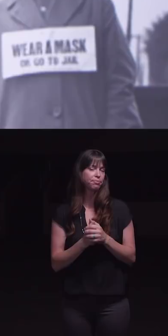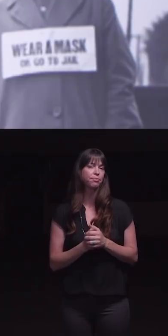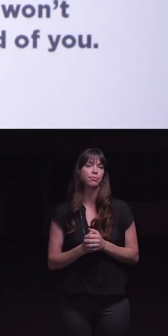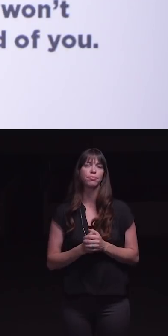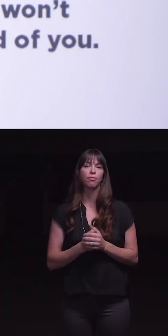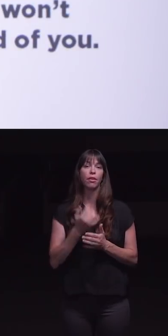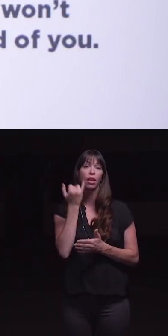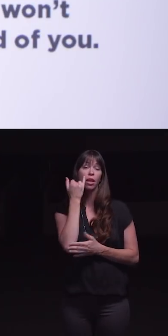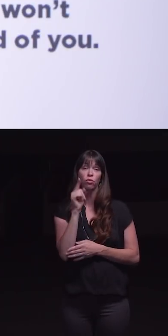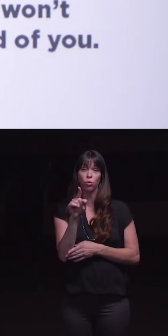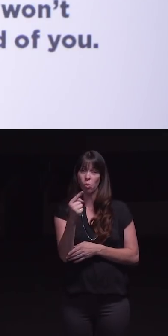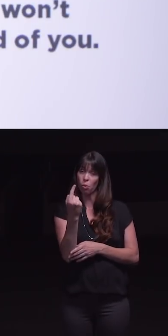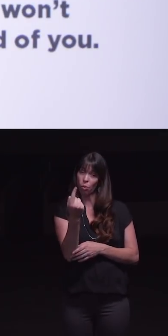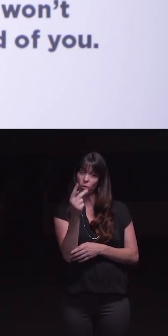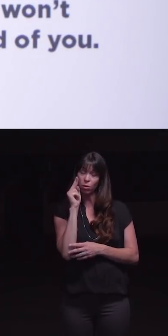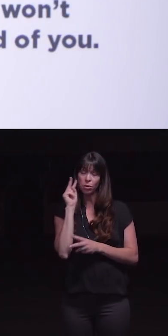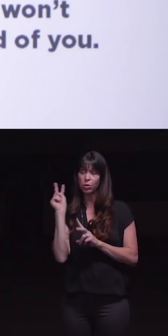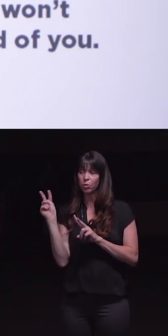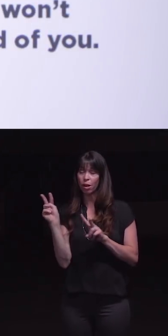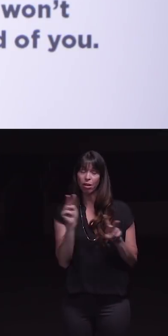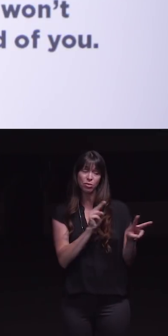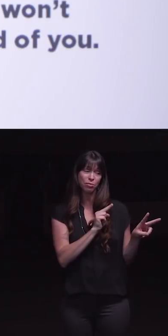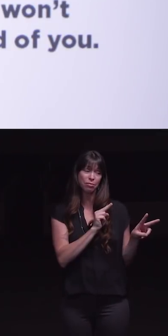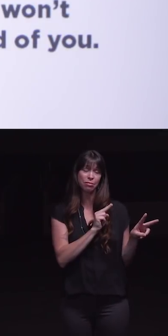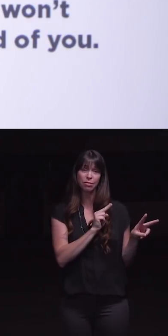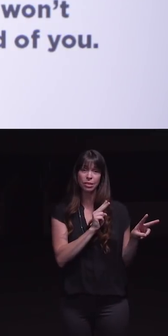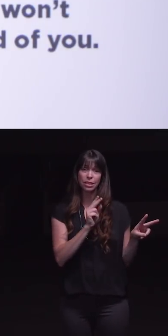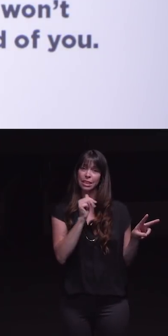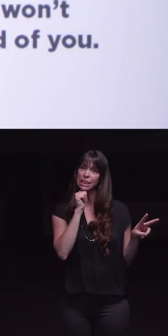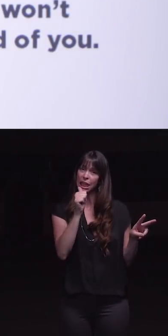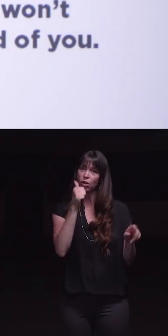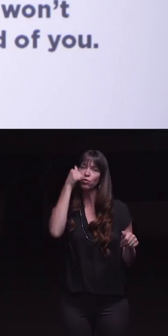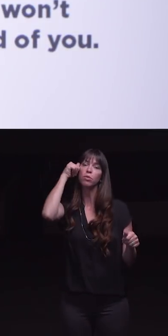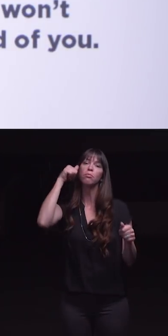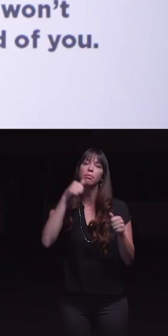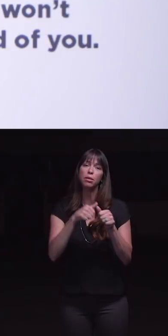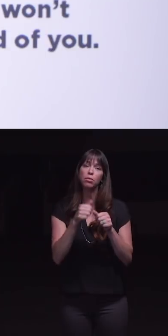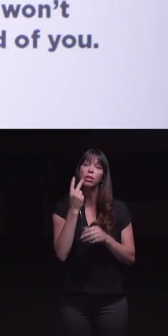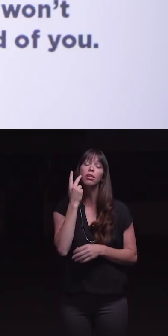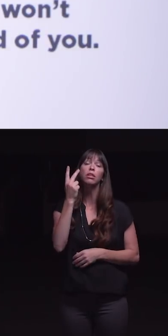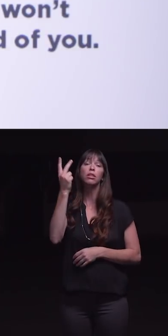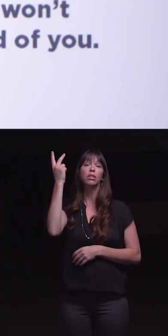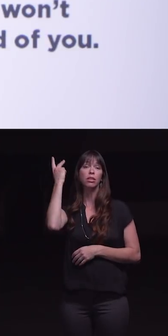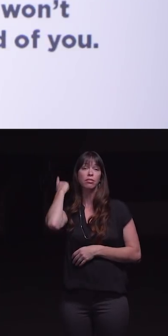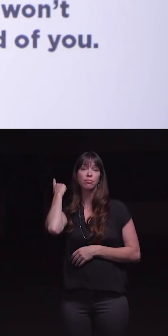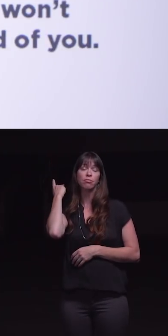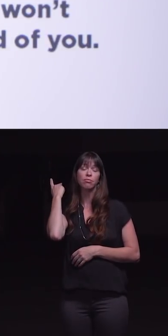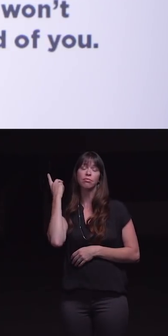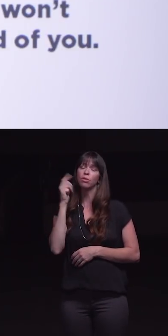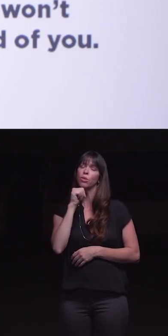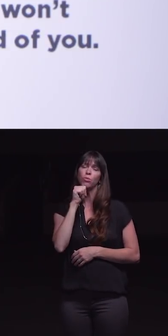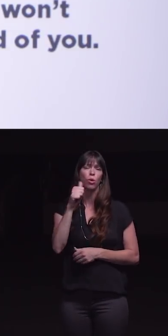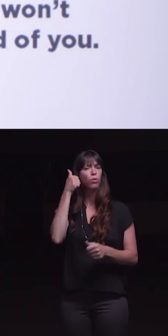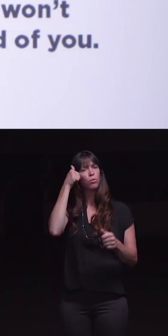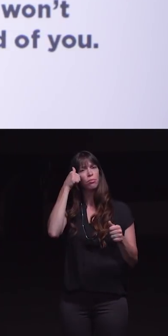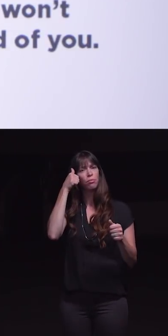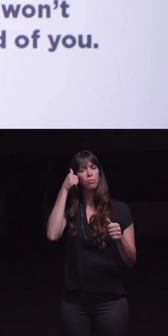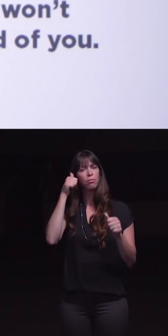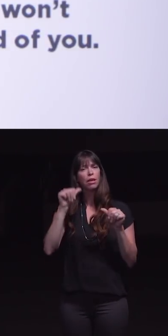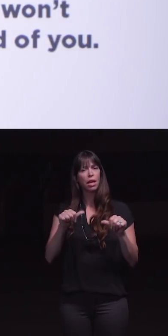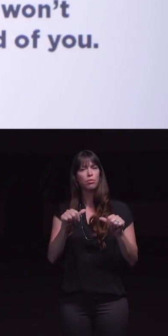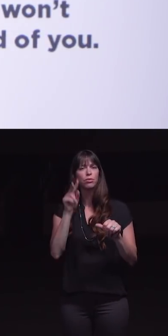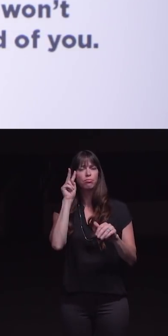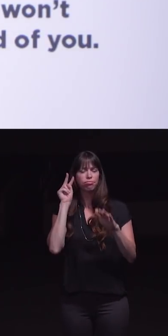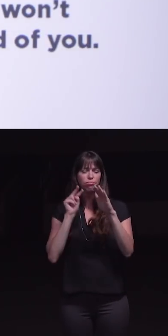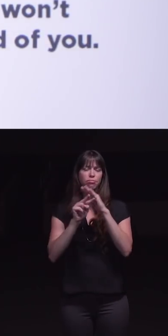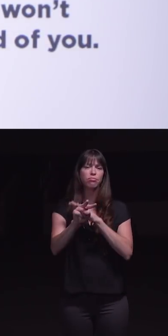this: if you only look around you and don't look behind you, you won't see what's ahead